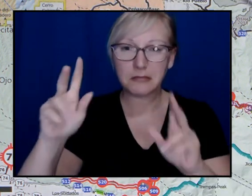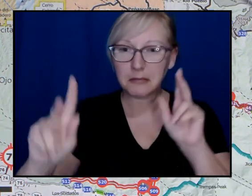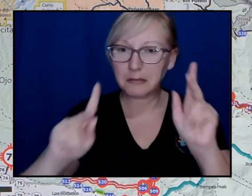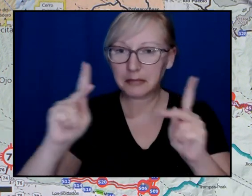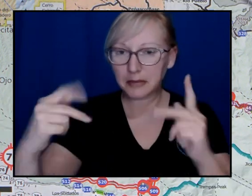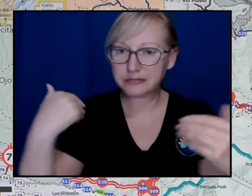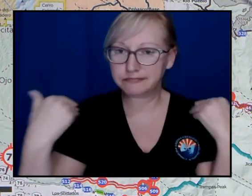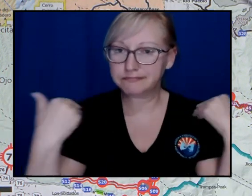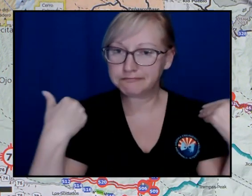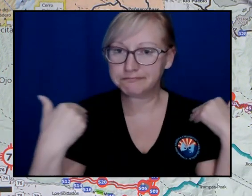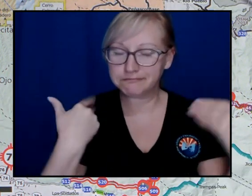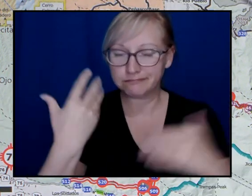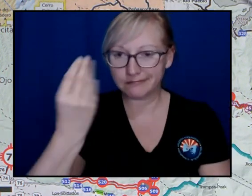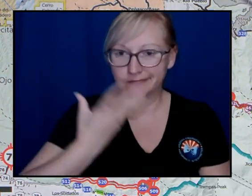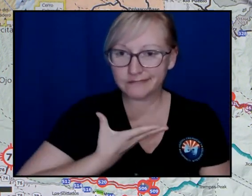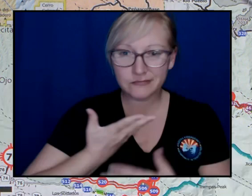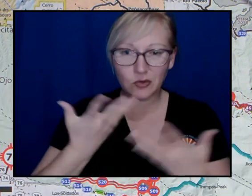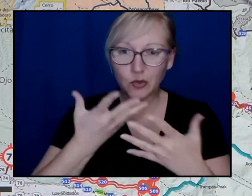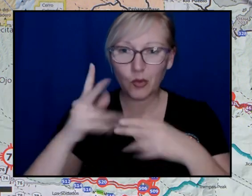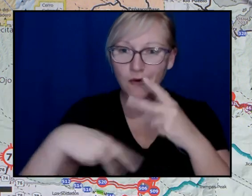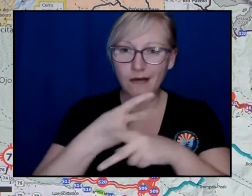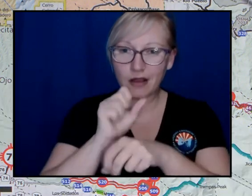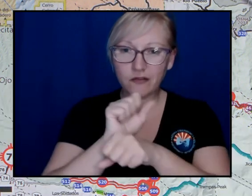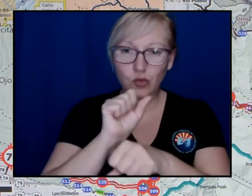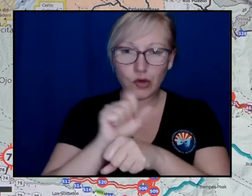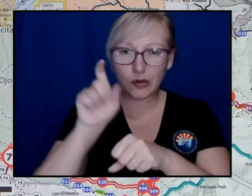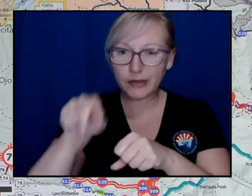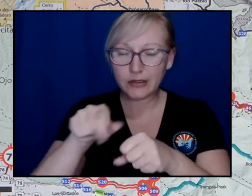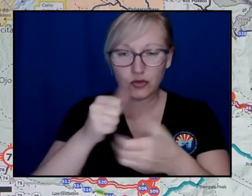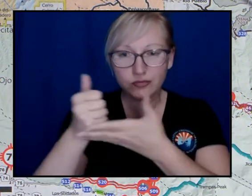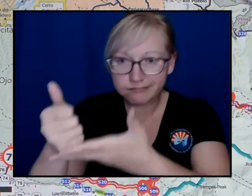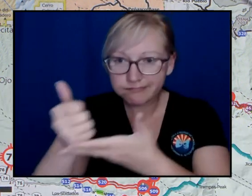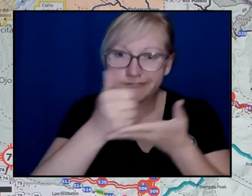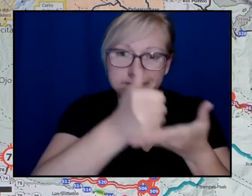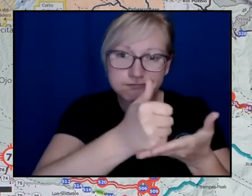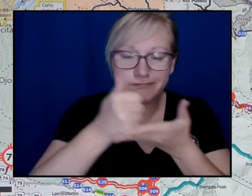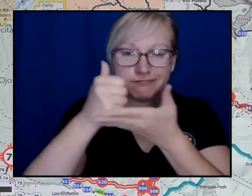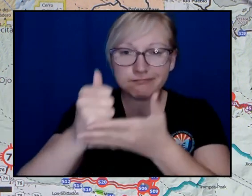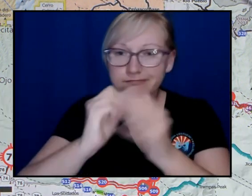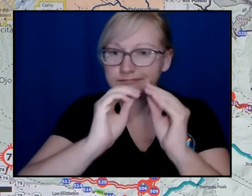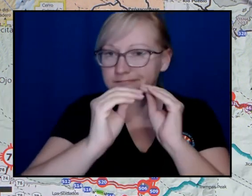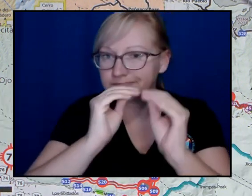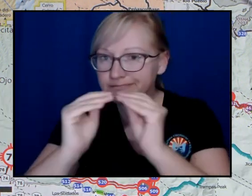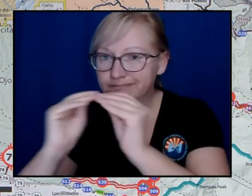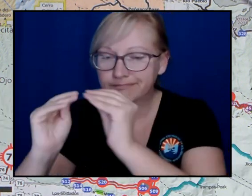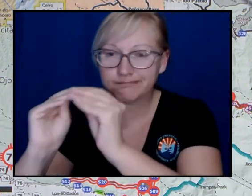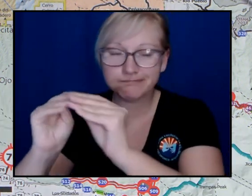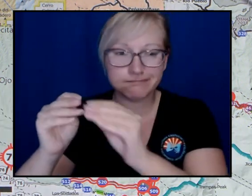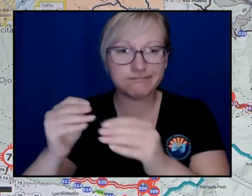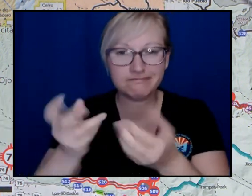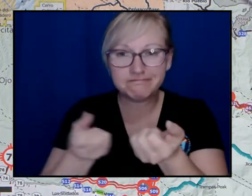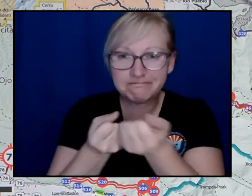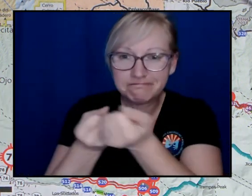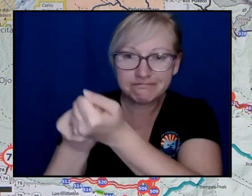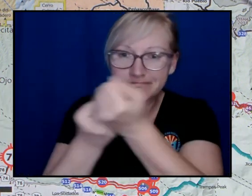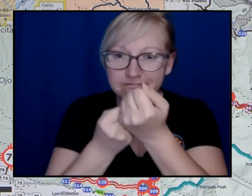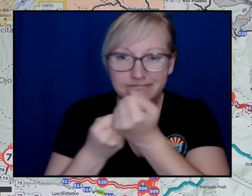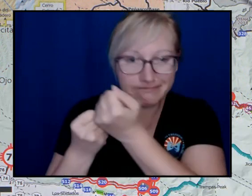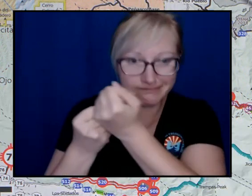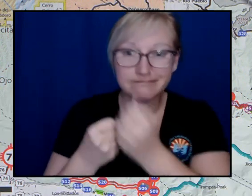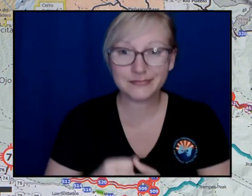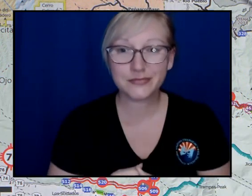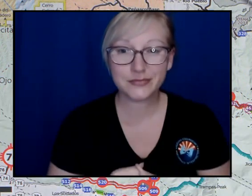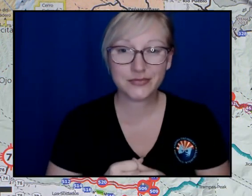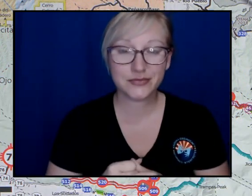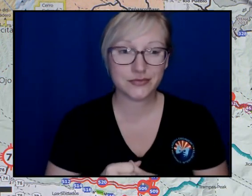completed on private land and public residents or private residences in there. We've addressed